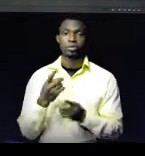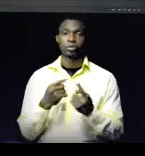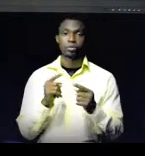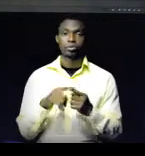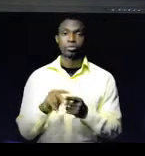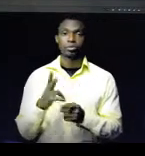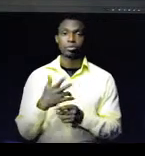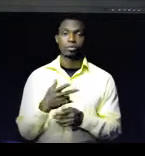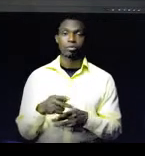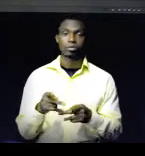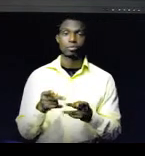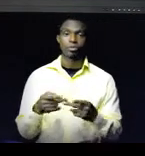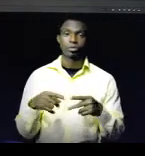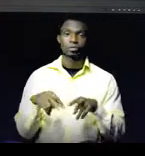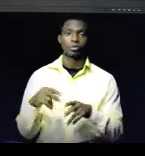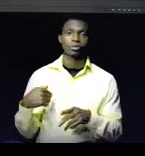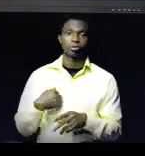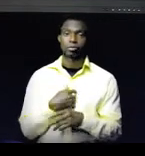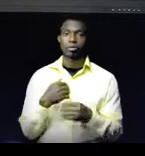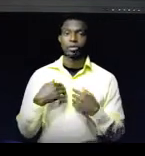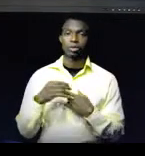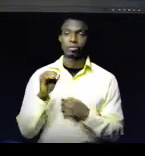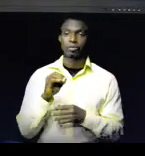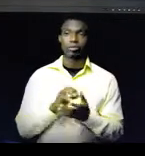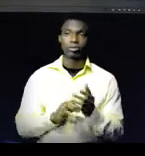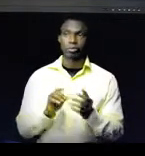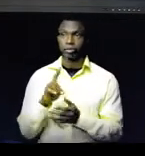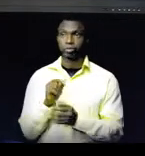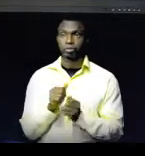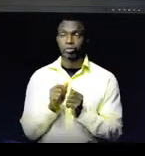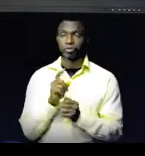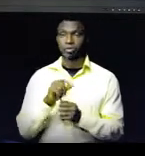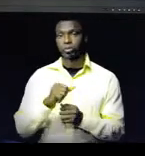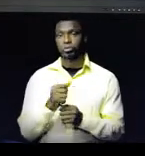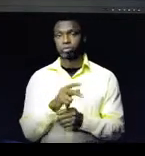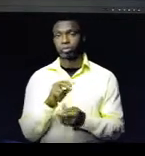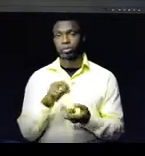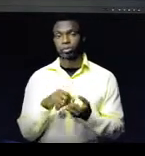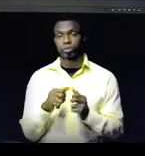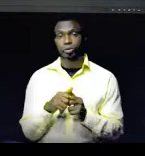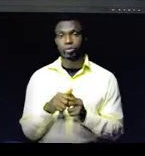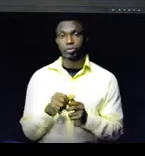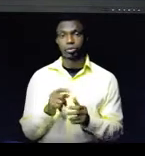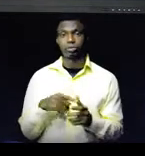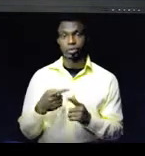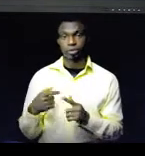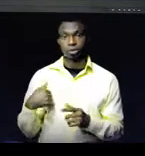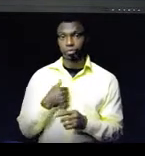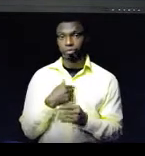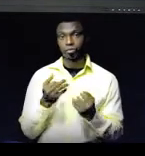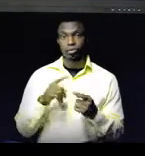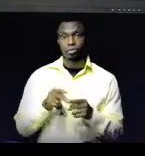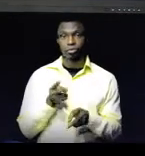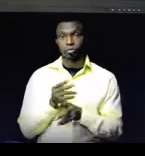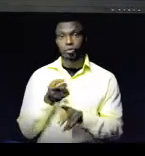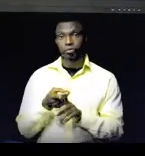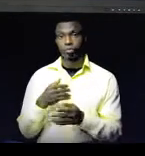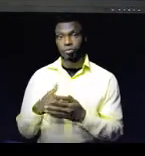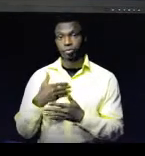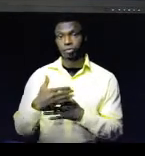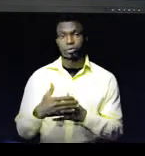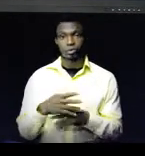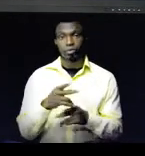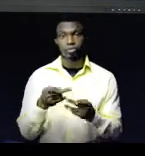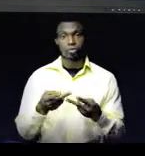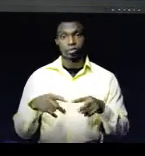place value. We'll come to the third place value. Now we have 0 minus 1, which is another problem. And then